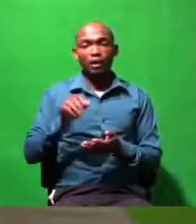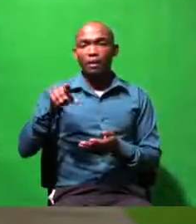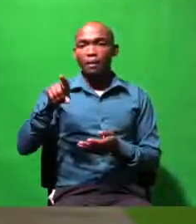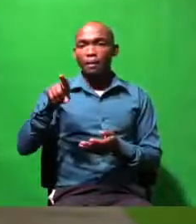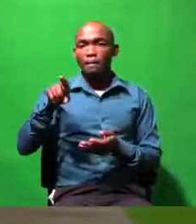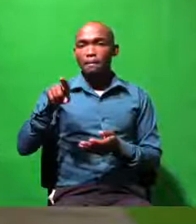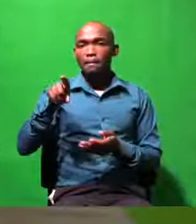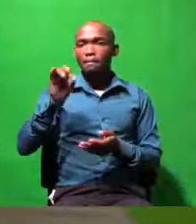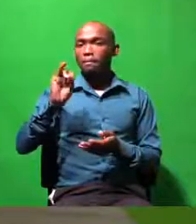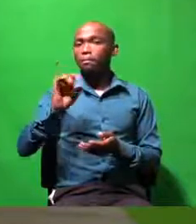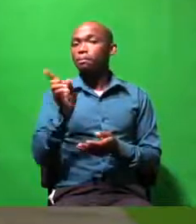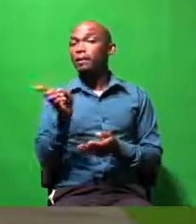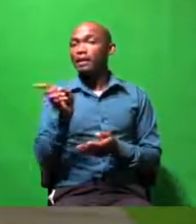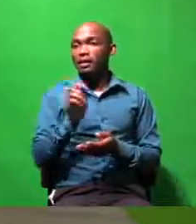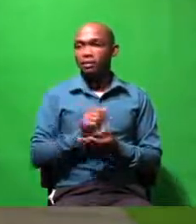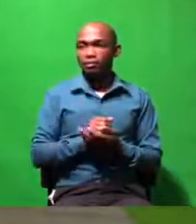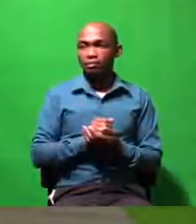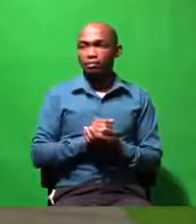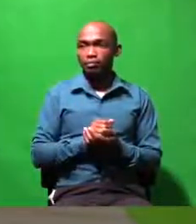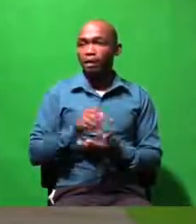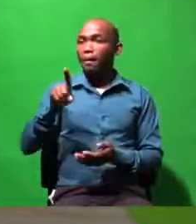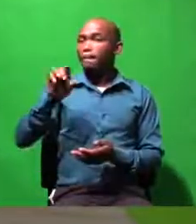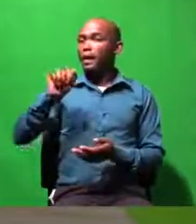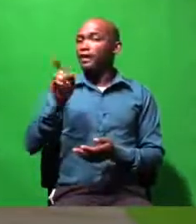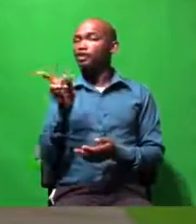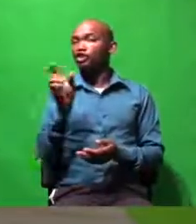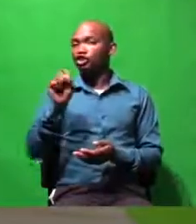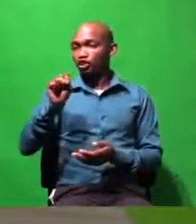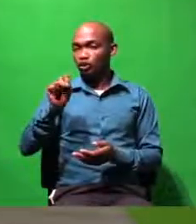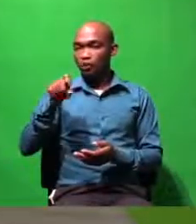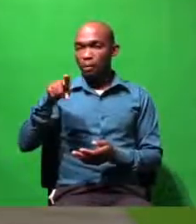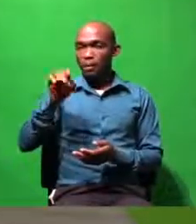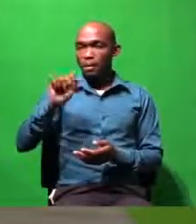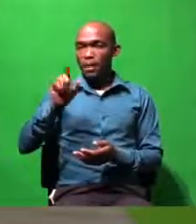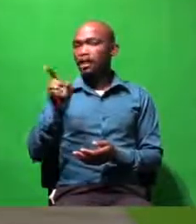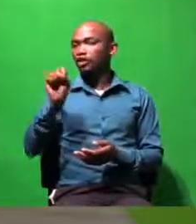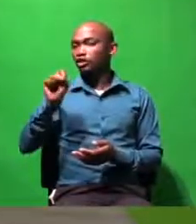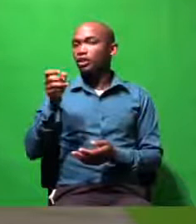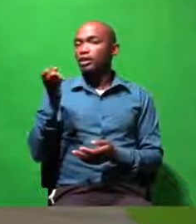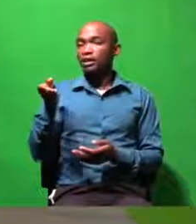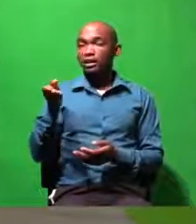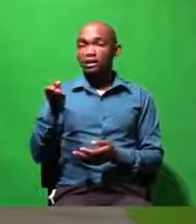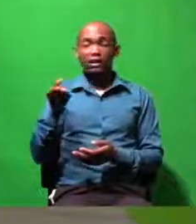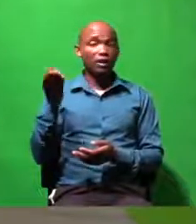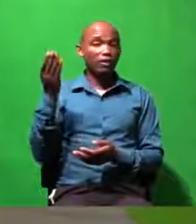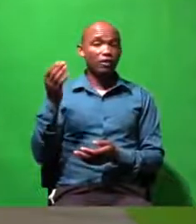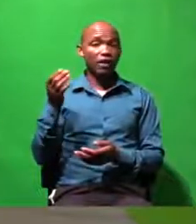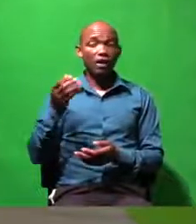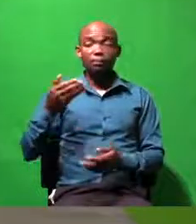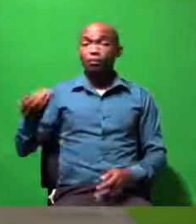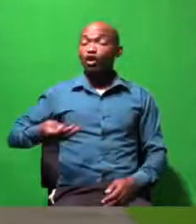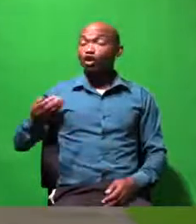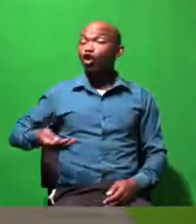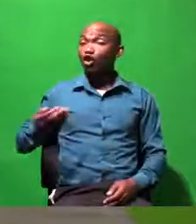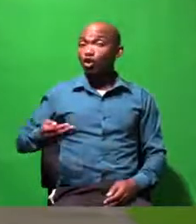Is a peg. Peg is this one. This is a local one we have